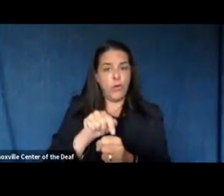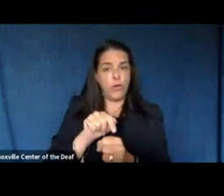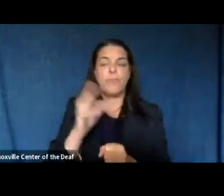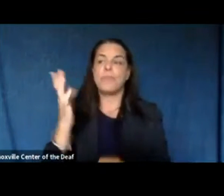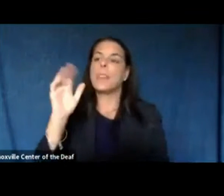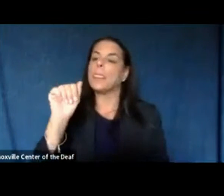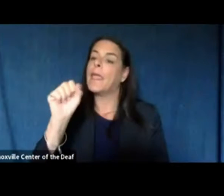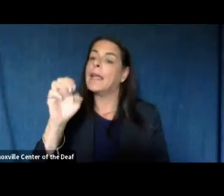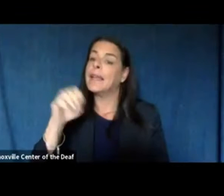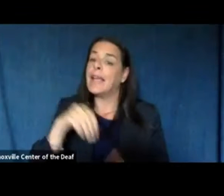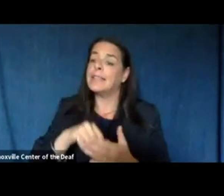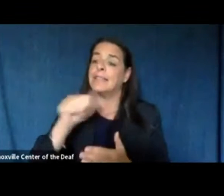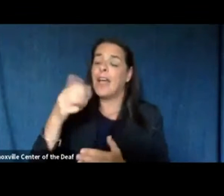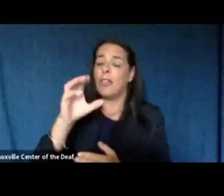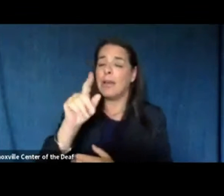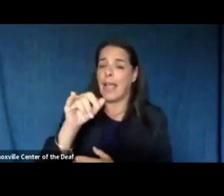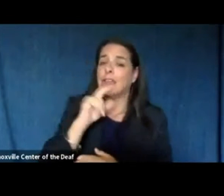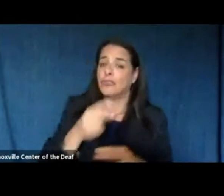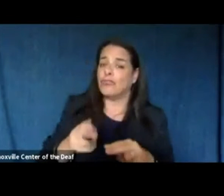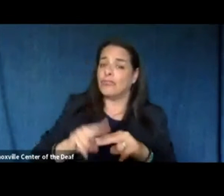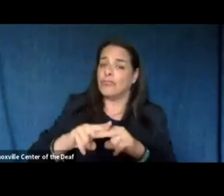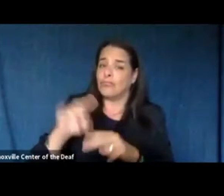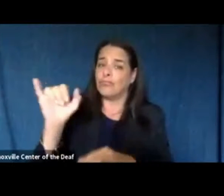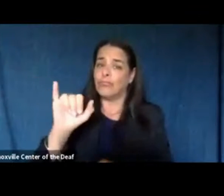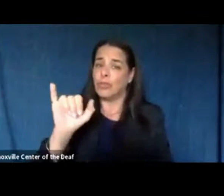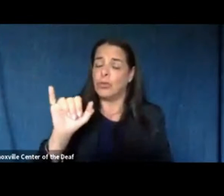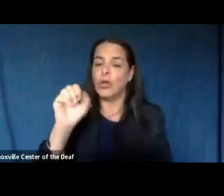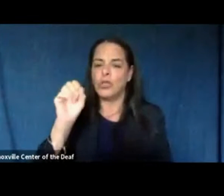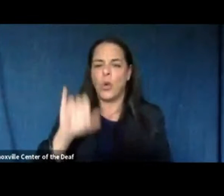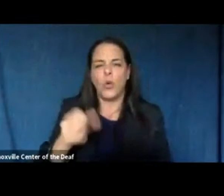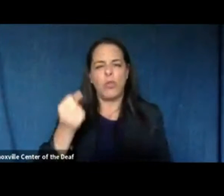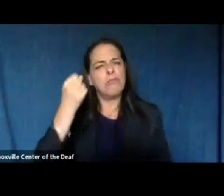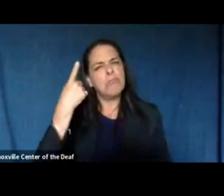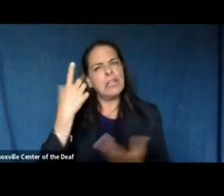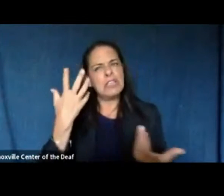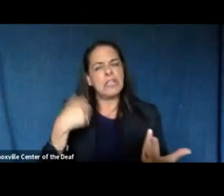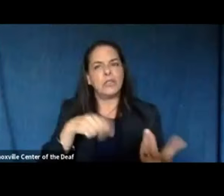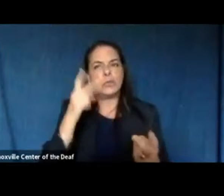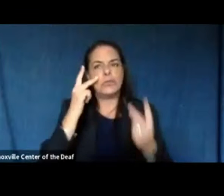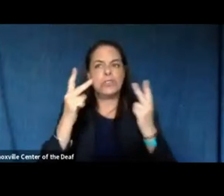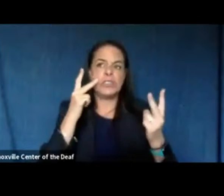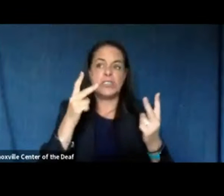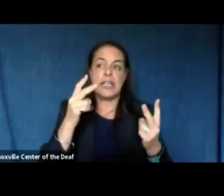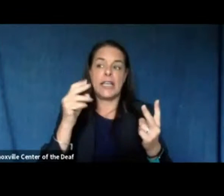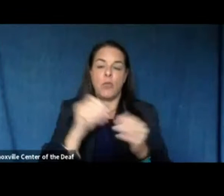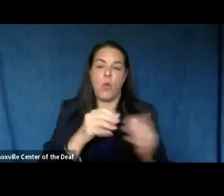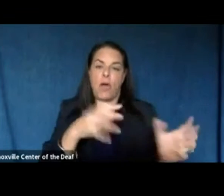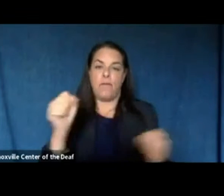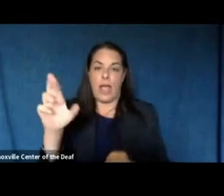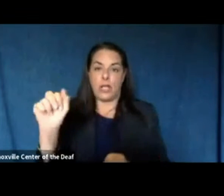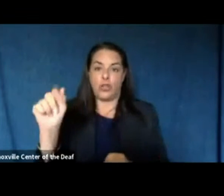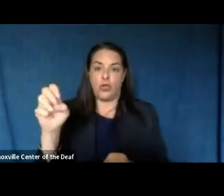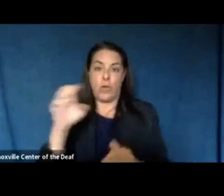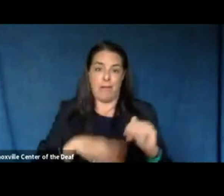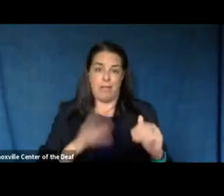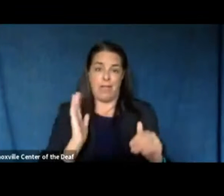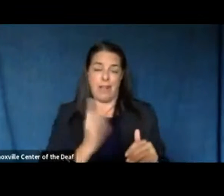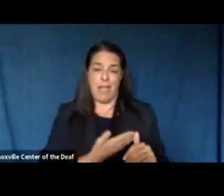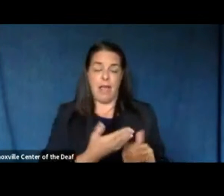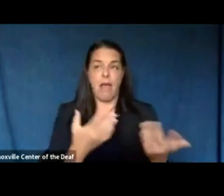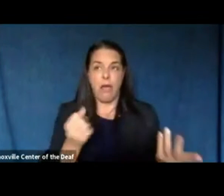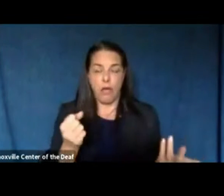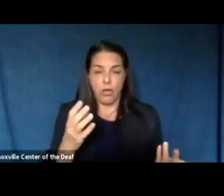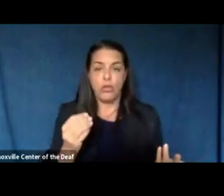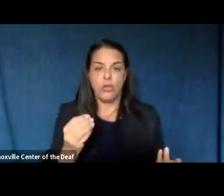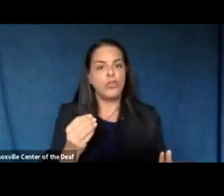rising in the surrounding counties. And so it kind of makes sense that we're seeing at a rate higher than ours even. And so